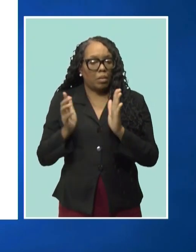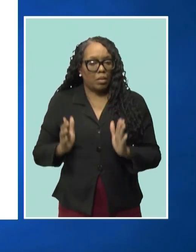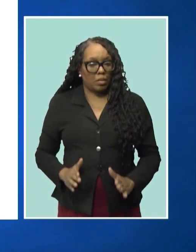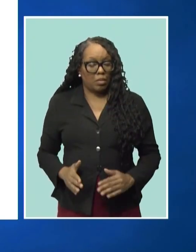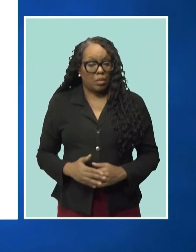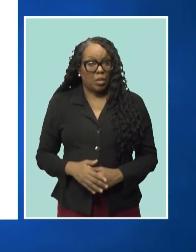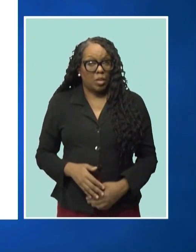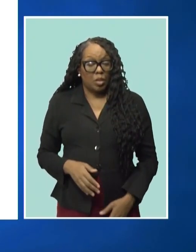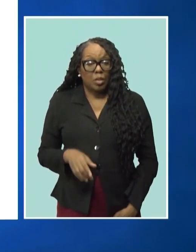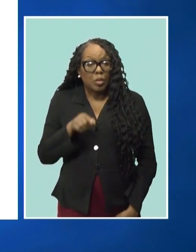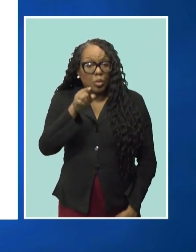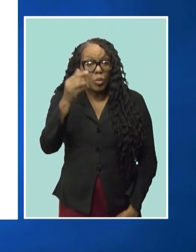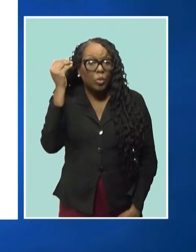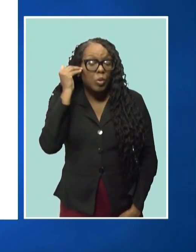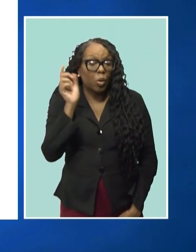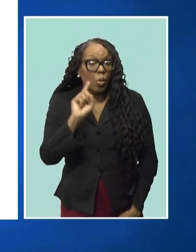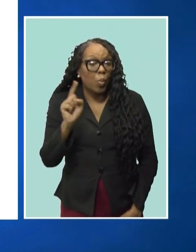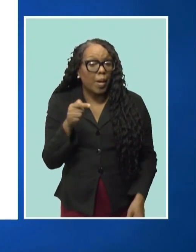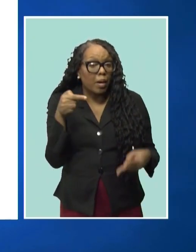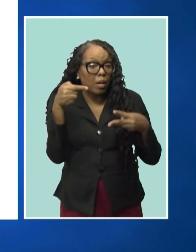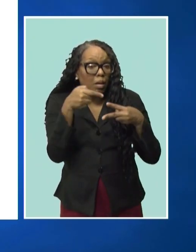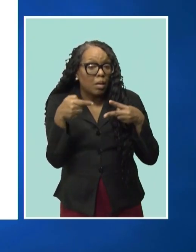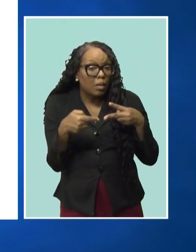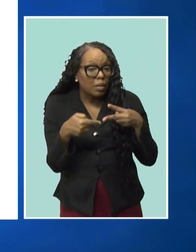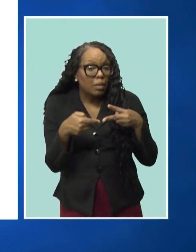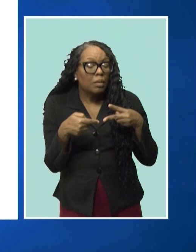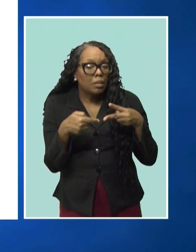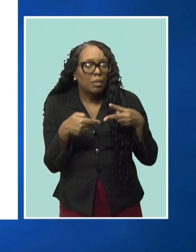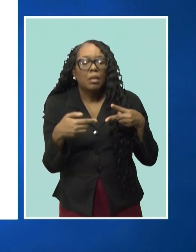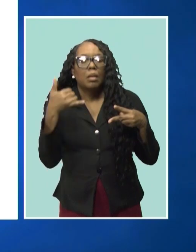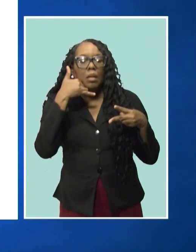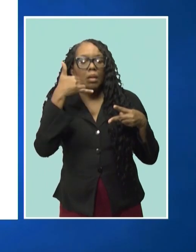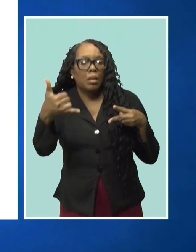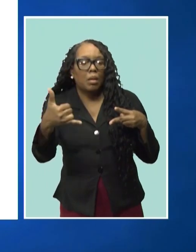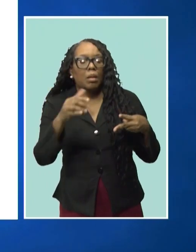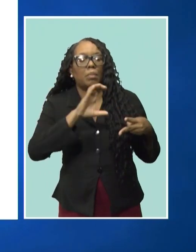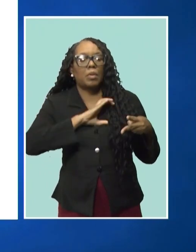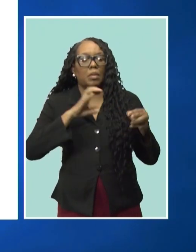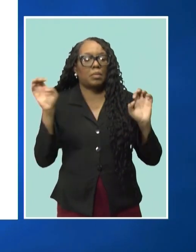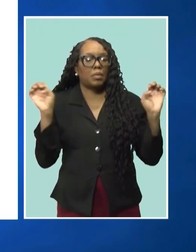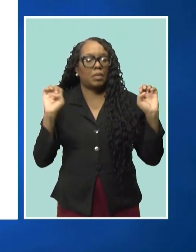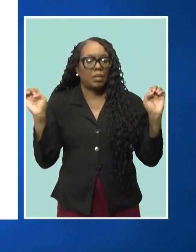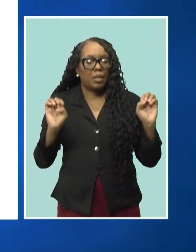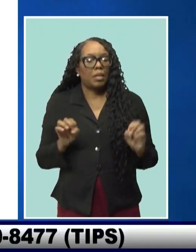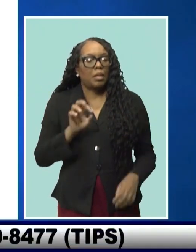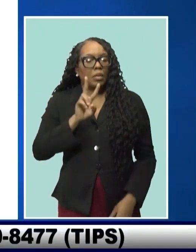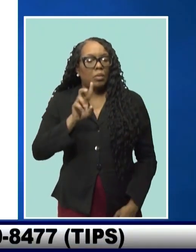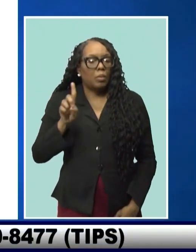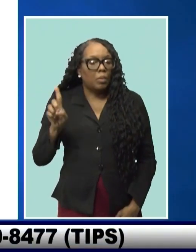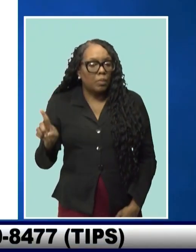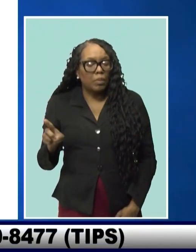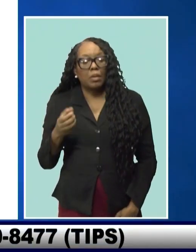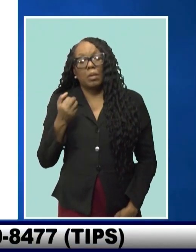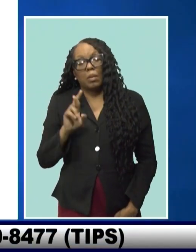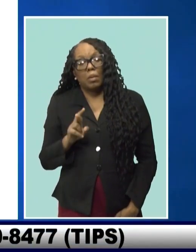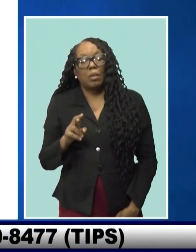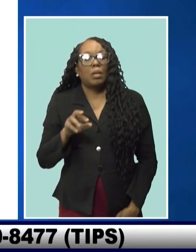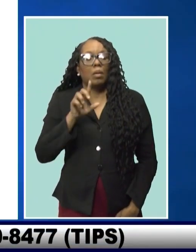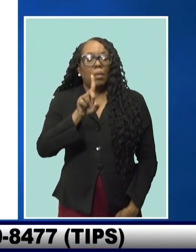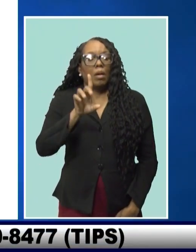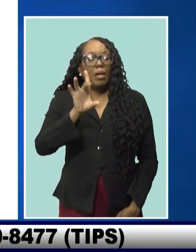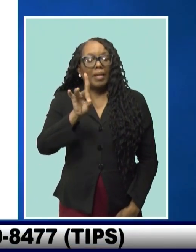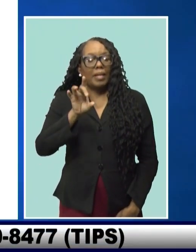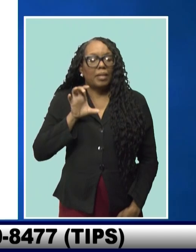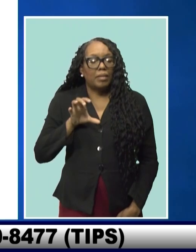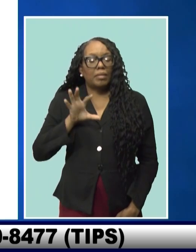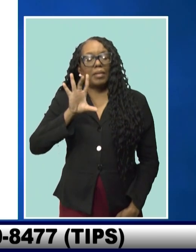of Rafael Diogo Noel and Leon Seymour Freeman is asked to contact Police Emergency at 211, Crime Stoppers